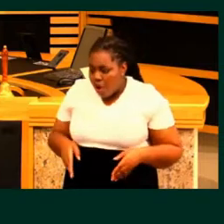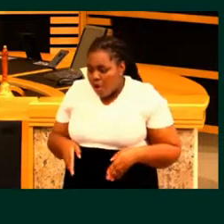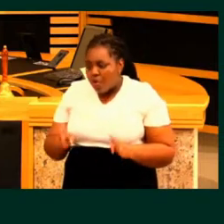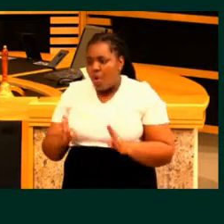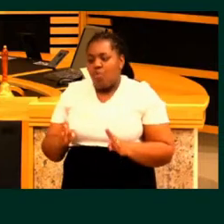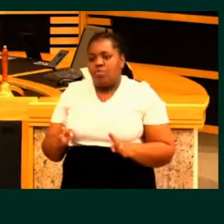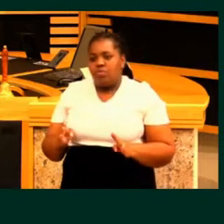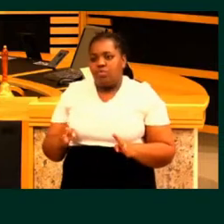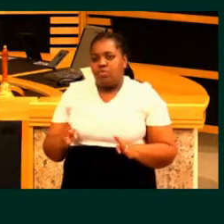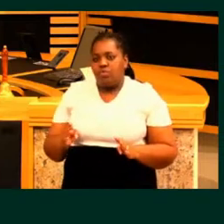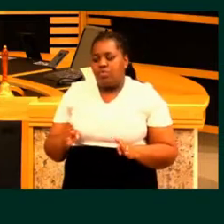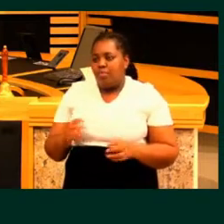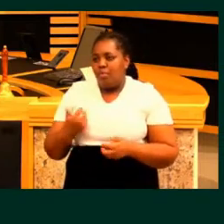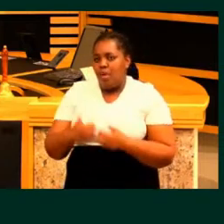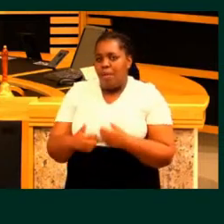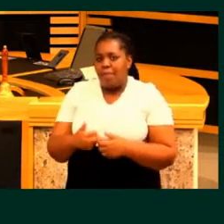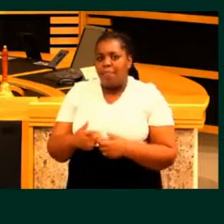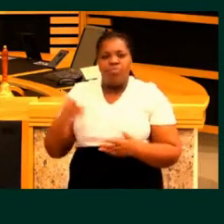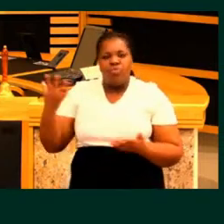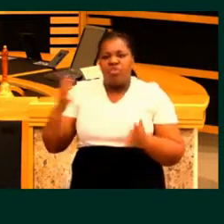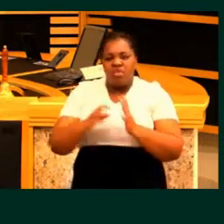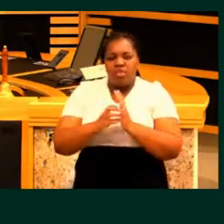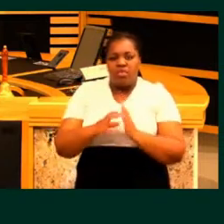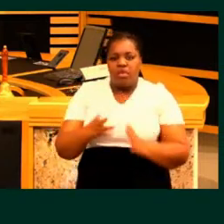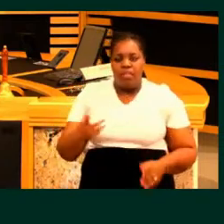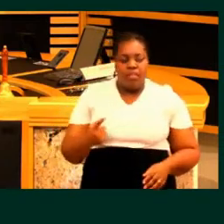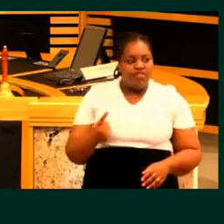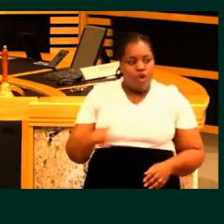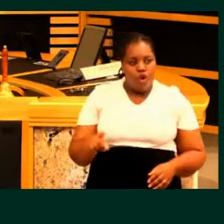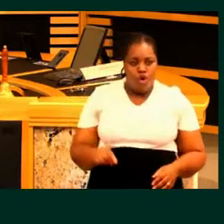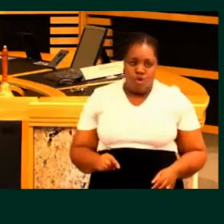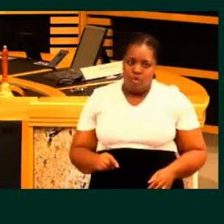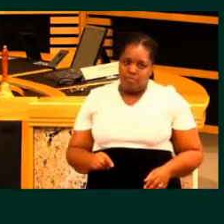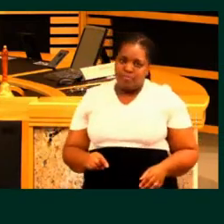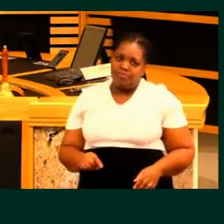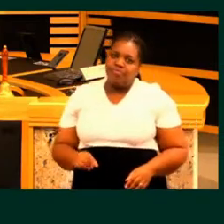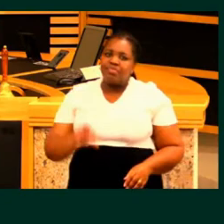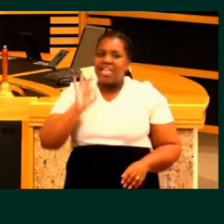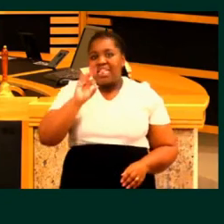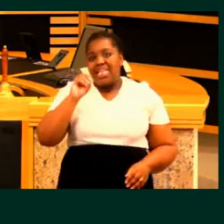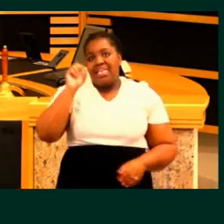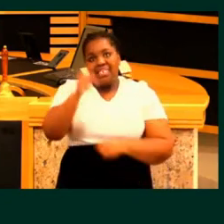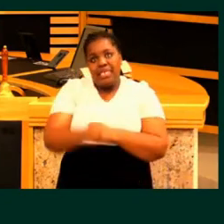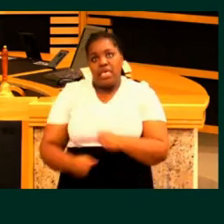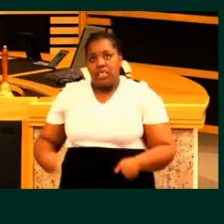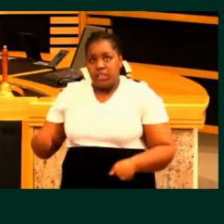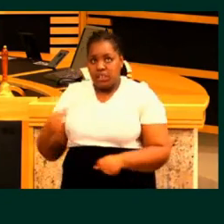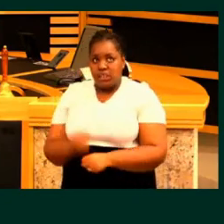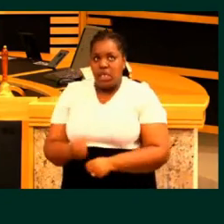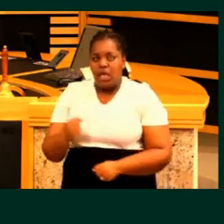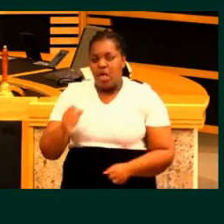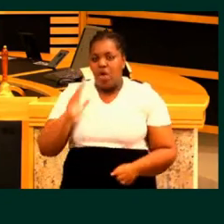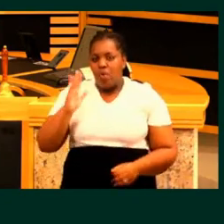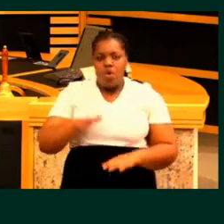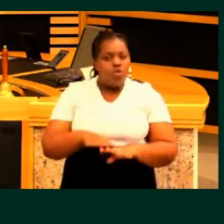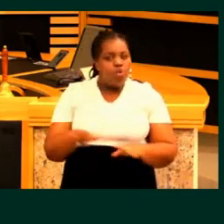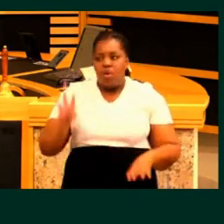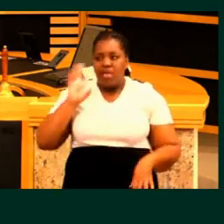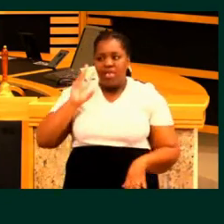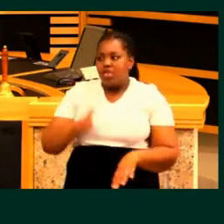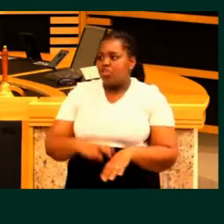backlog just as an example for 30 years you will not need to